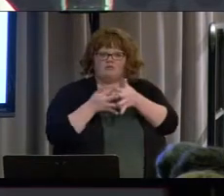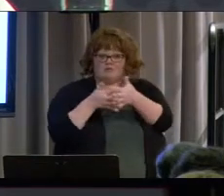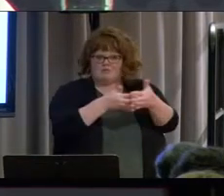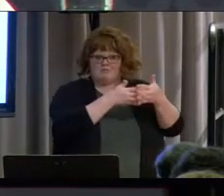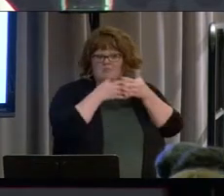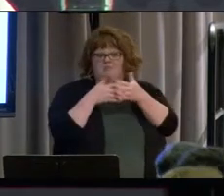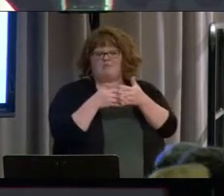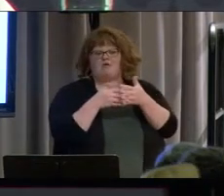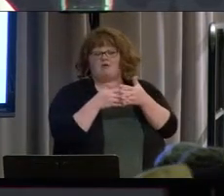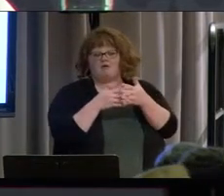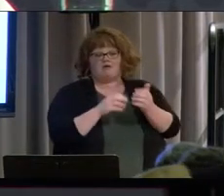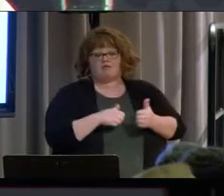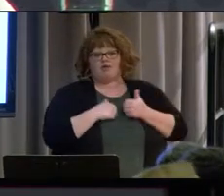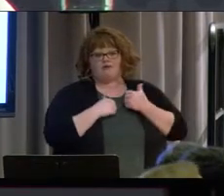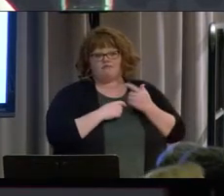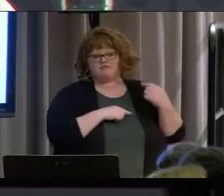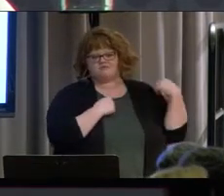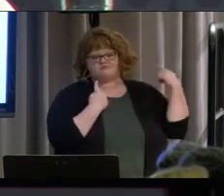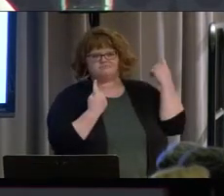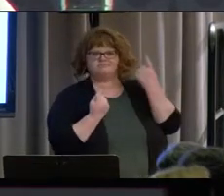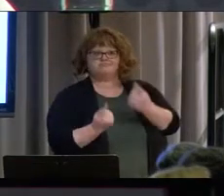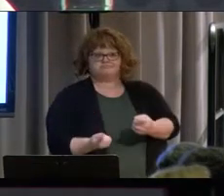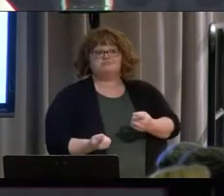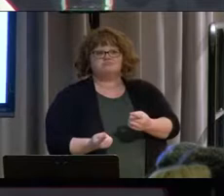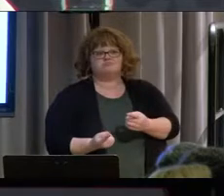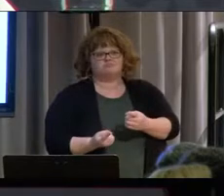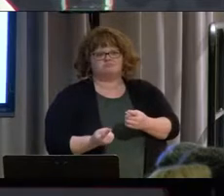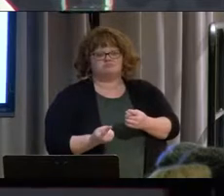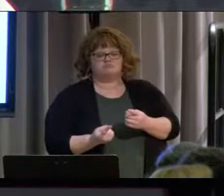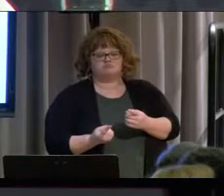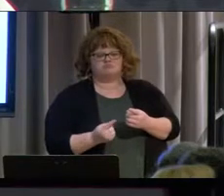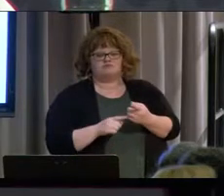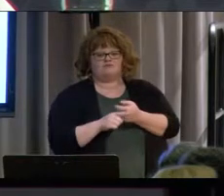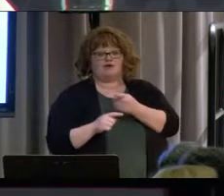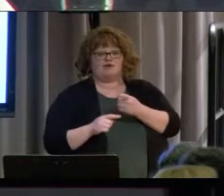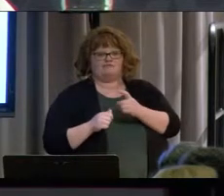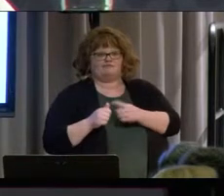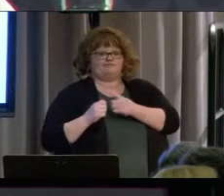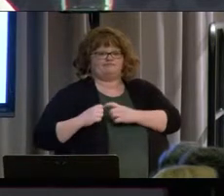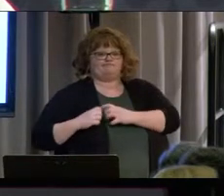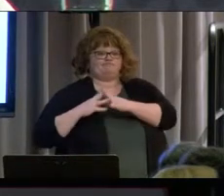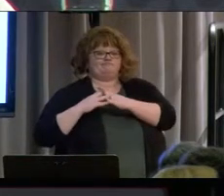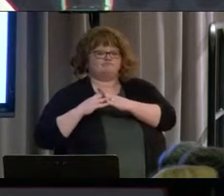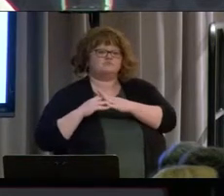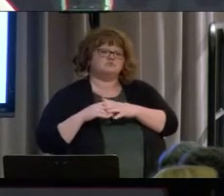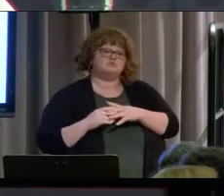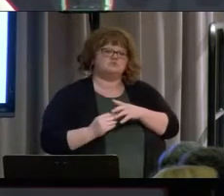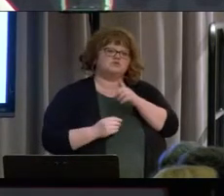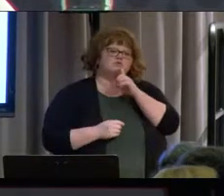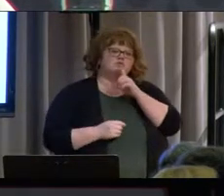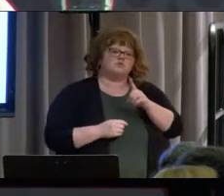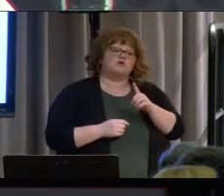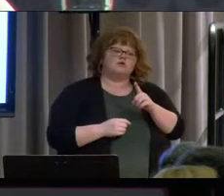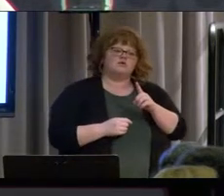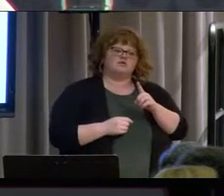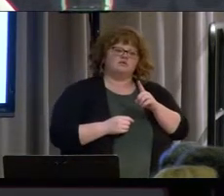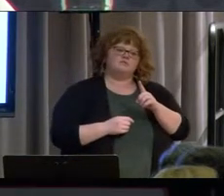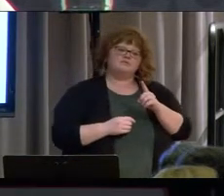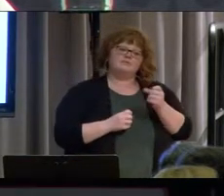America from the beginning. I mentioned that in the introduction. It has been, in many ways, to the minds of